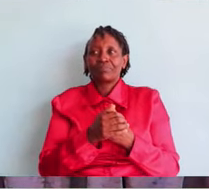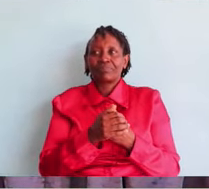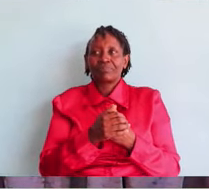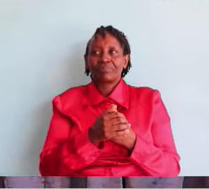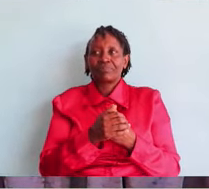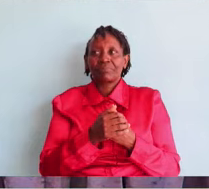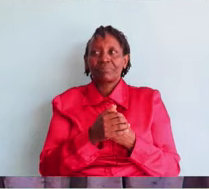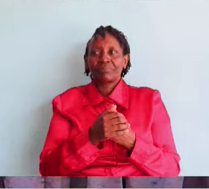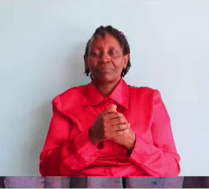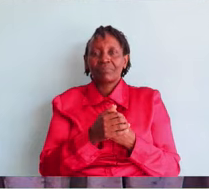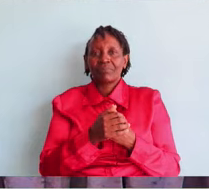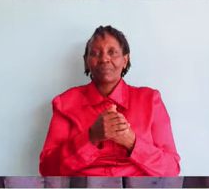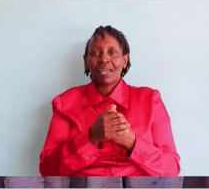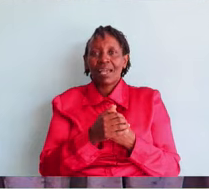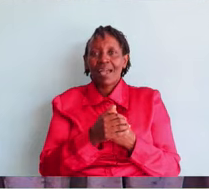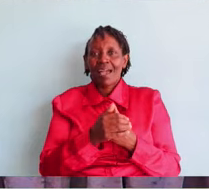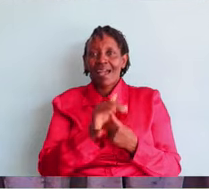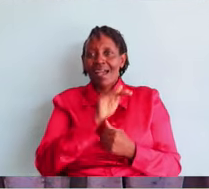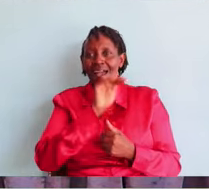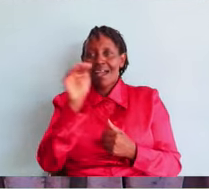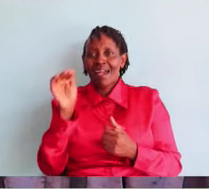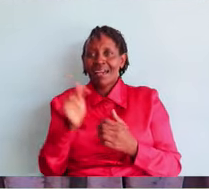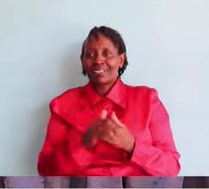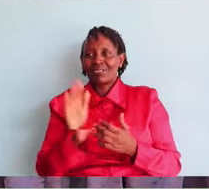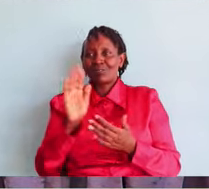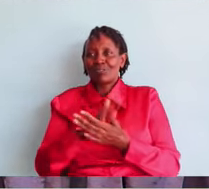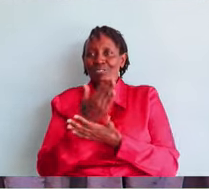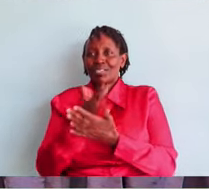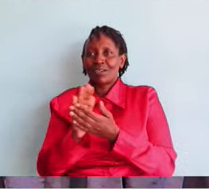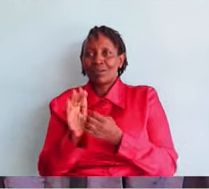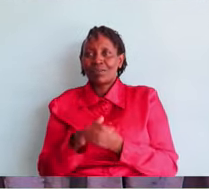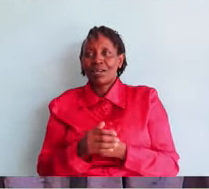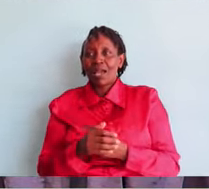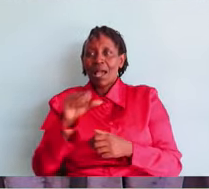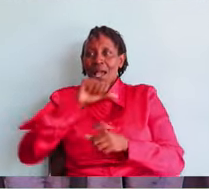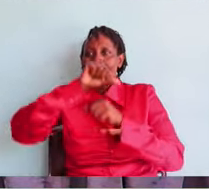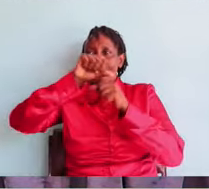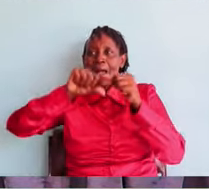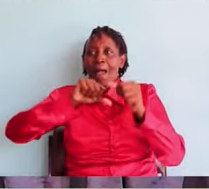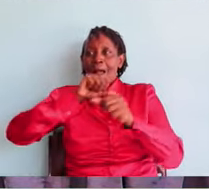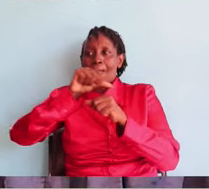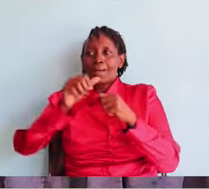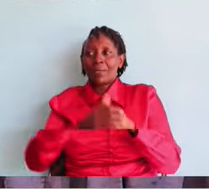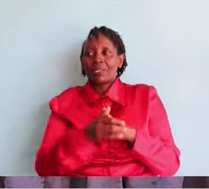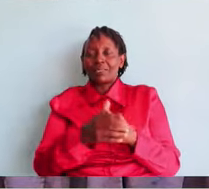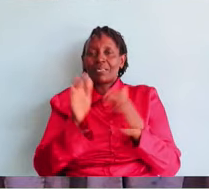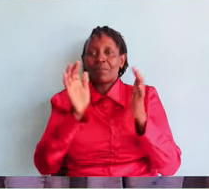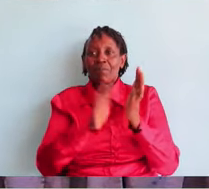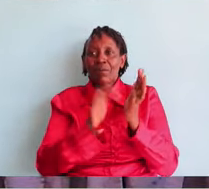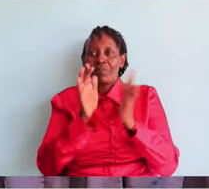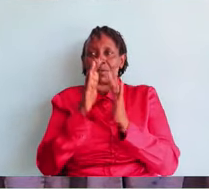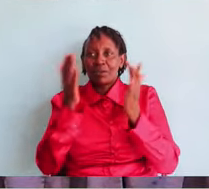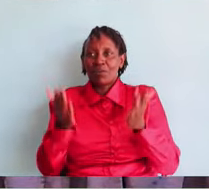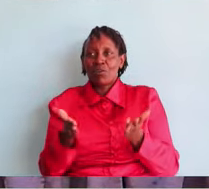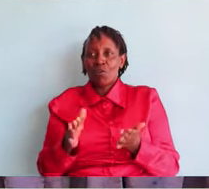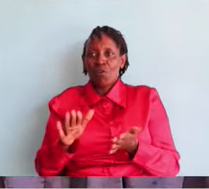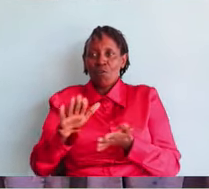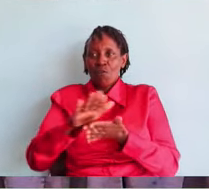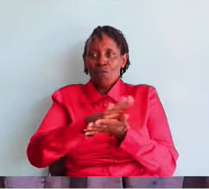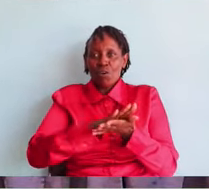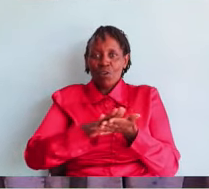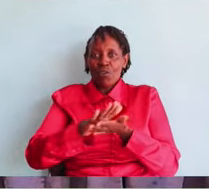And I was asked that to share about exploring the biblical foundation of community